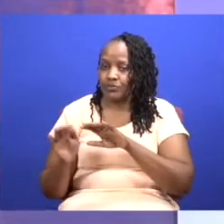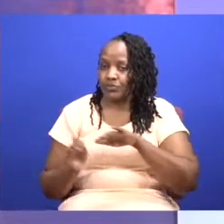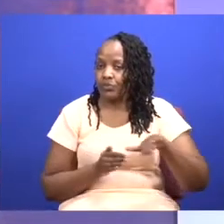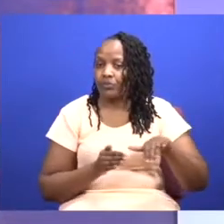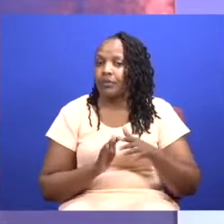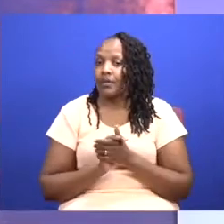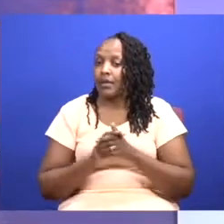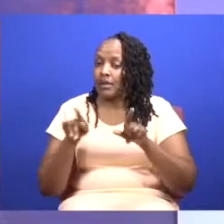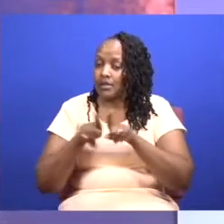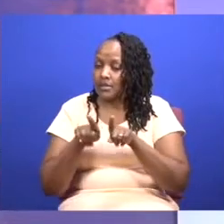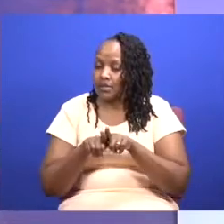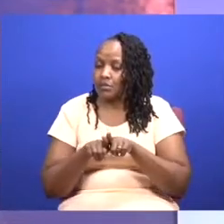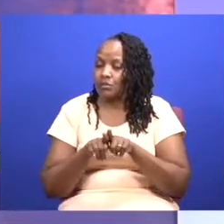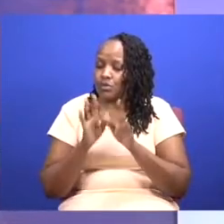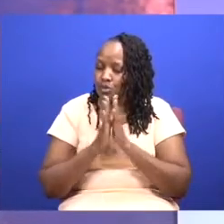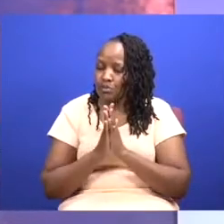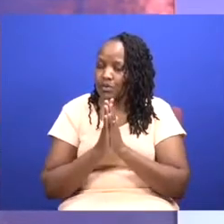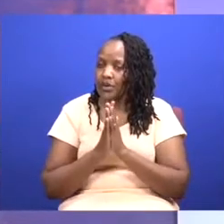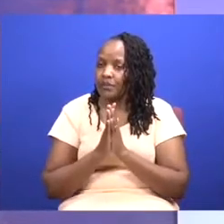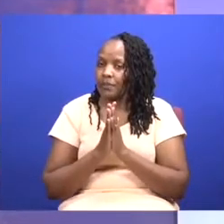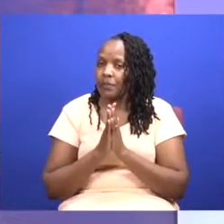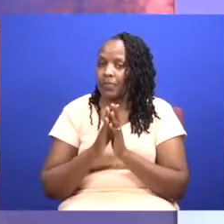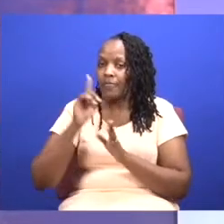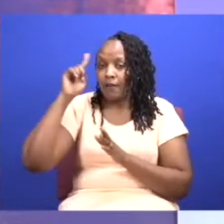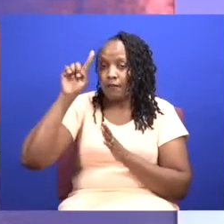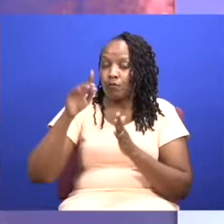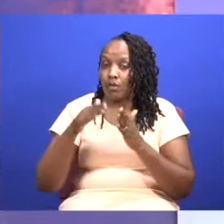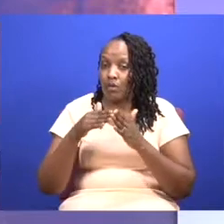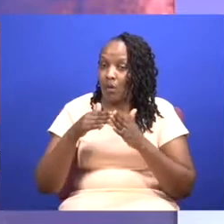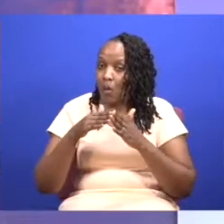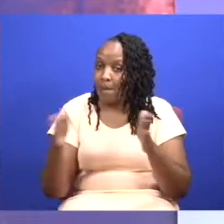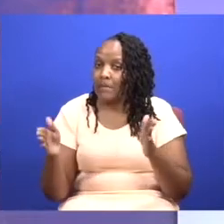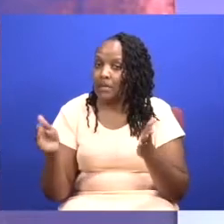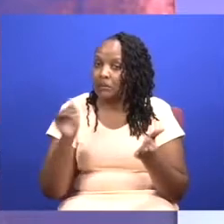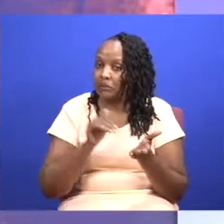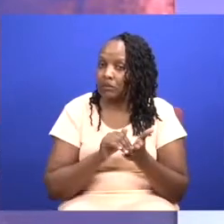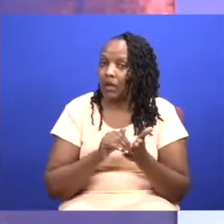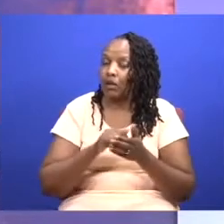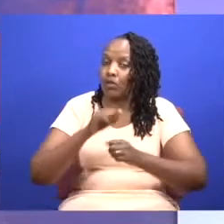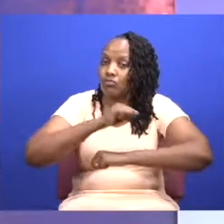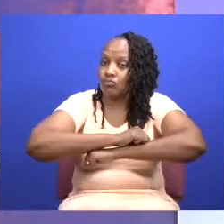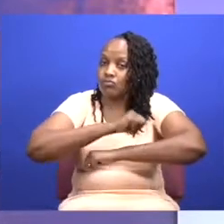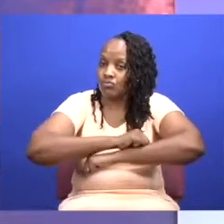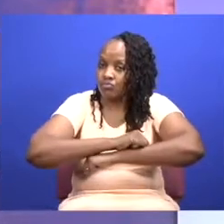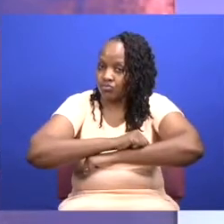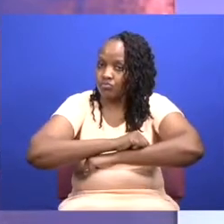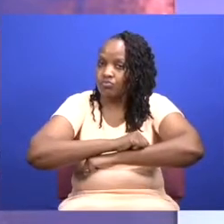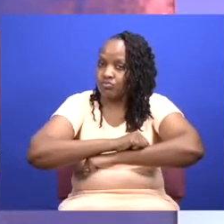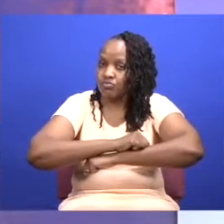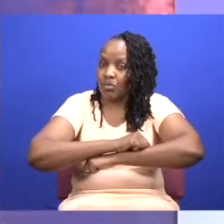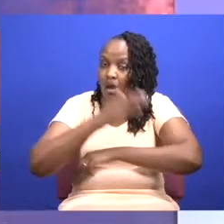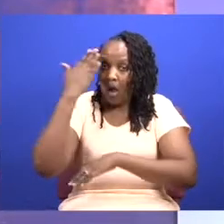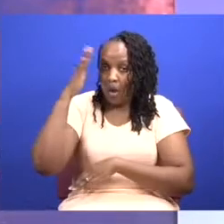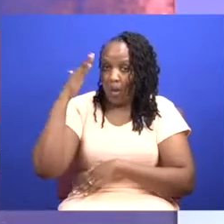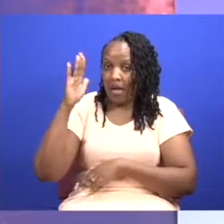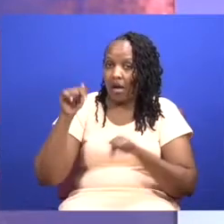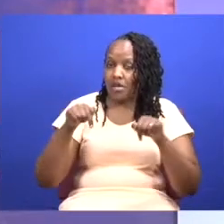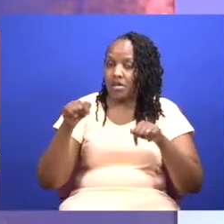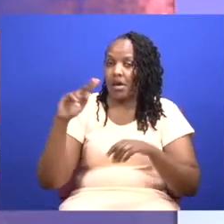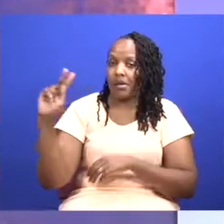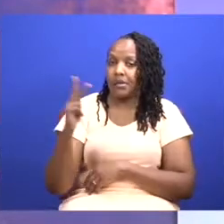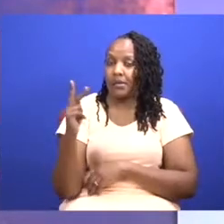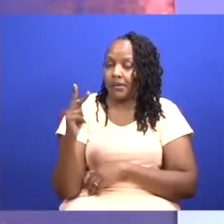We also want to pray for the reopening of schools. We know that here in